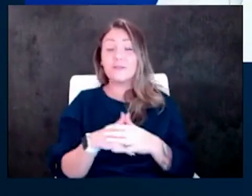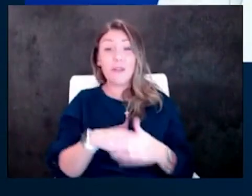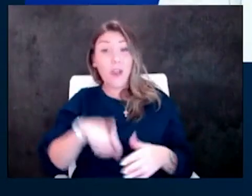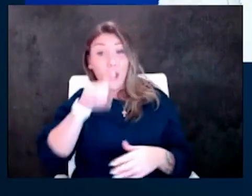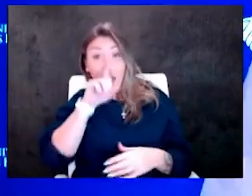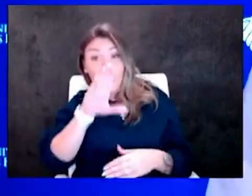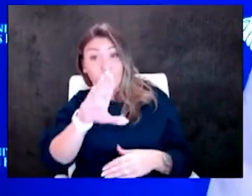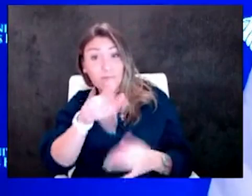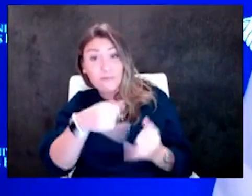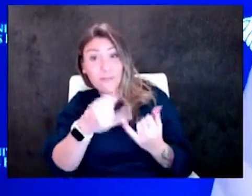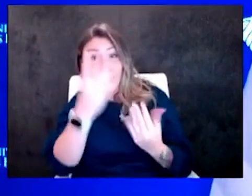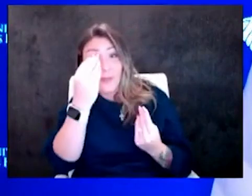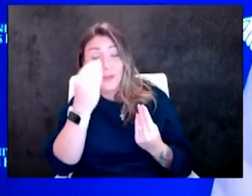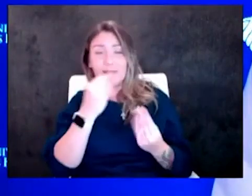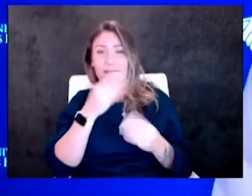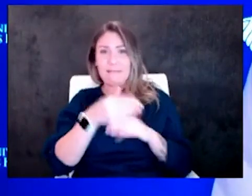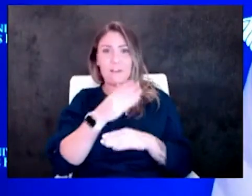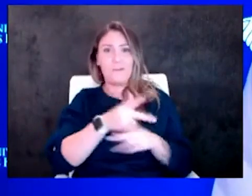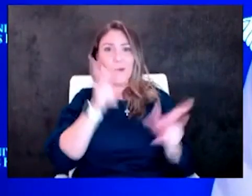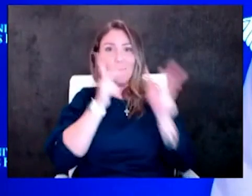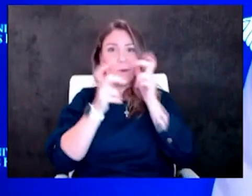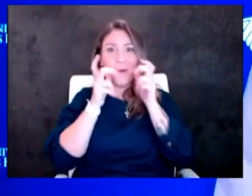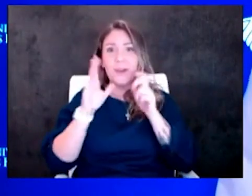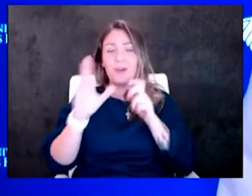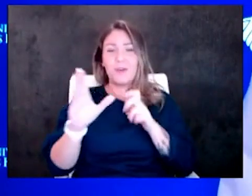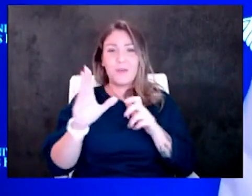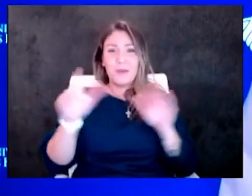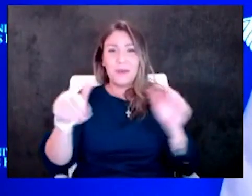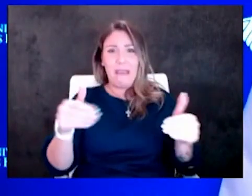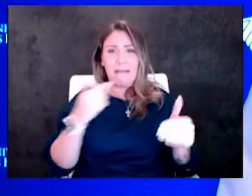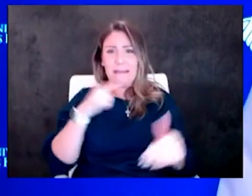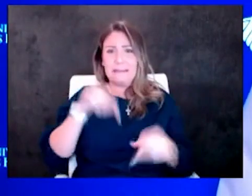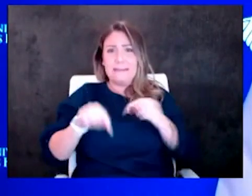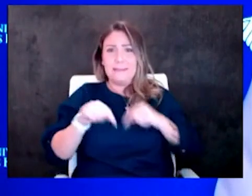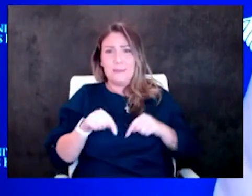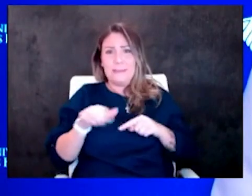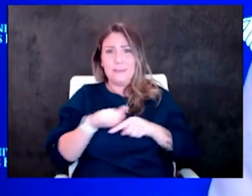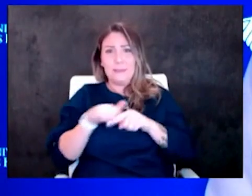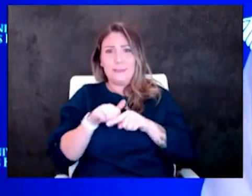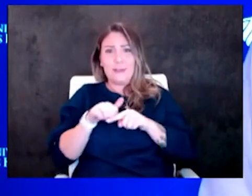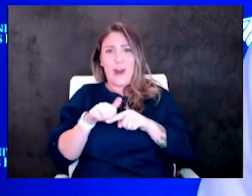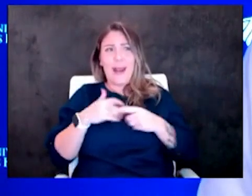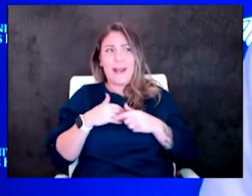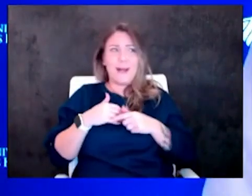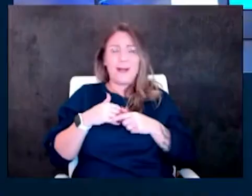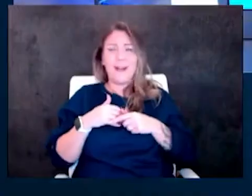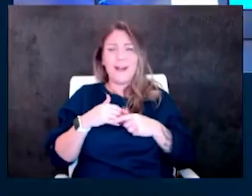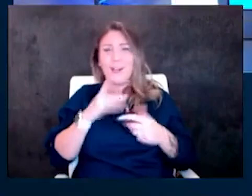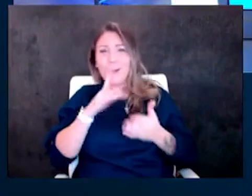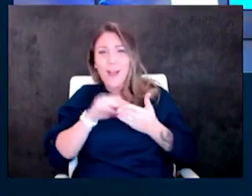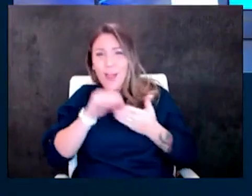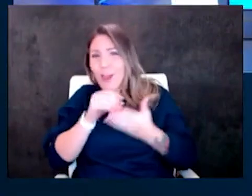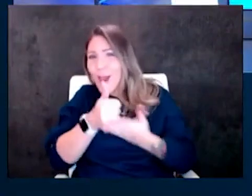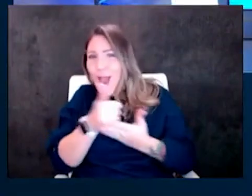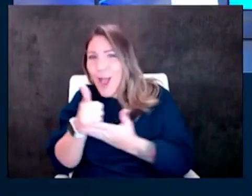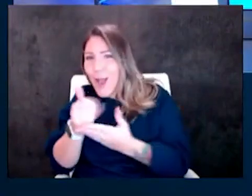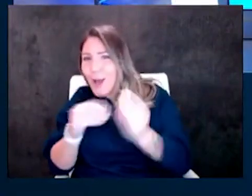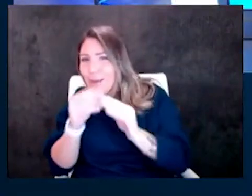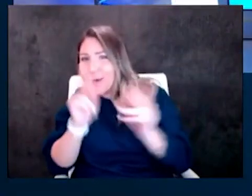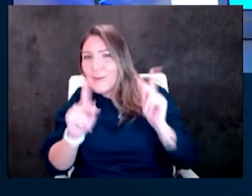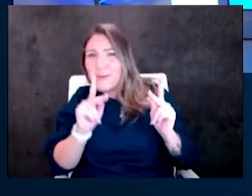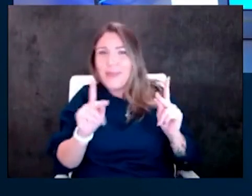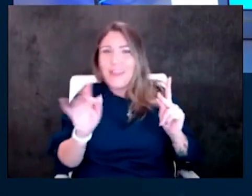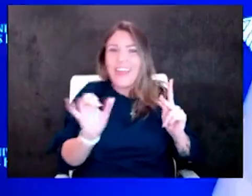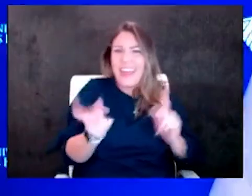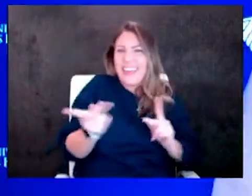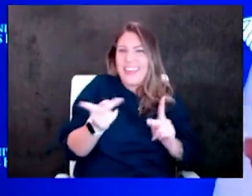I mean, after listening to your esteemed guest, Steve, I think I need to go back and do some training and really learn to help people like these two specialists do.